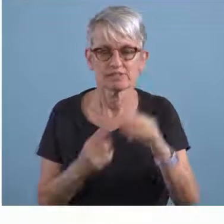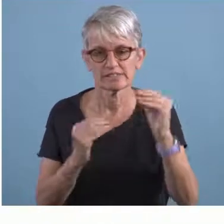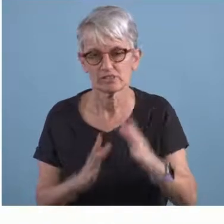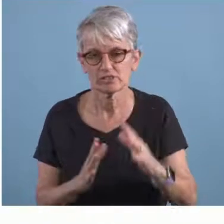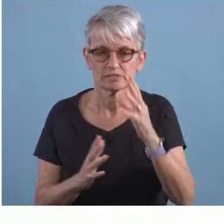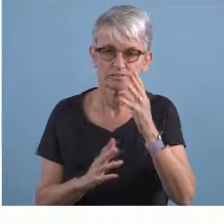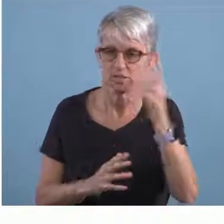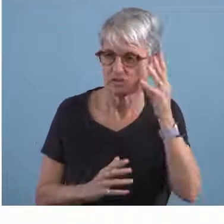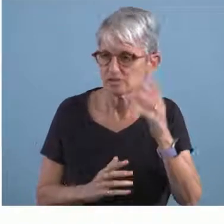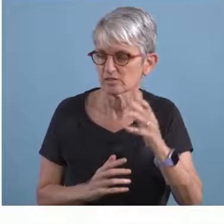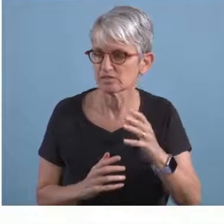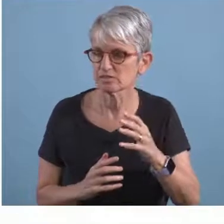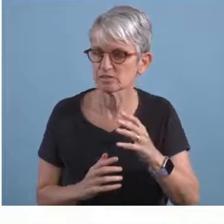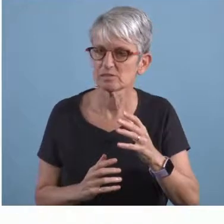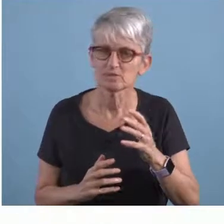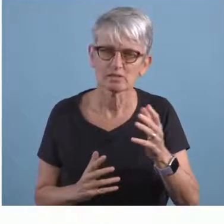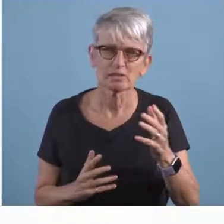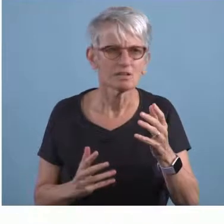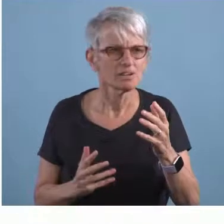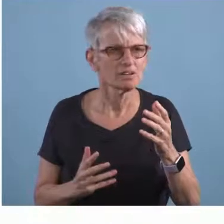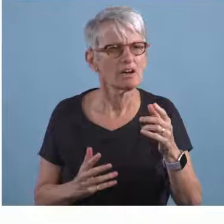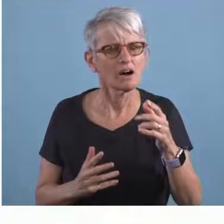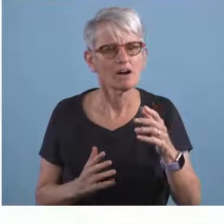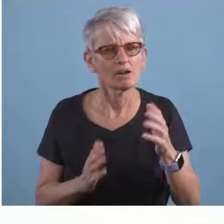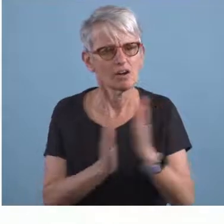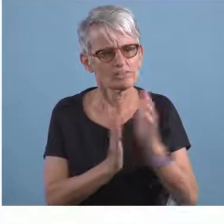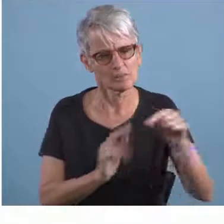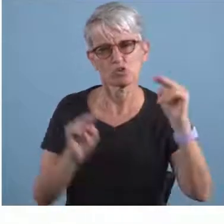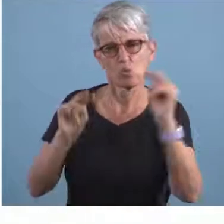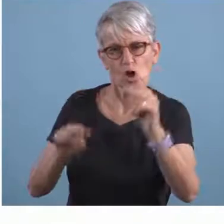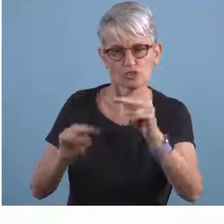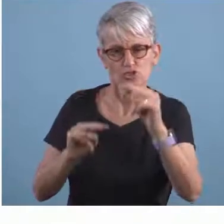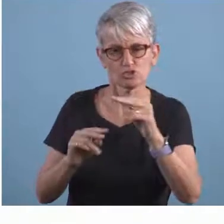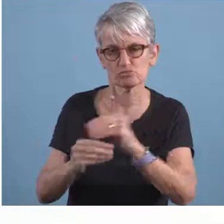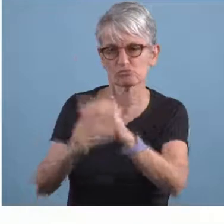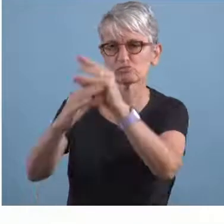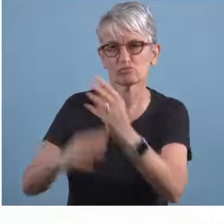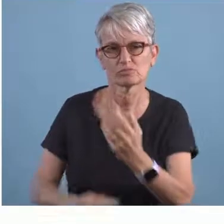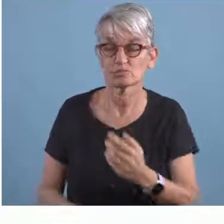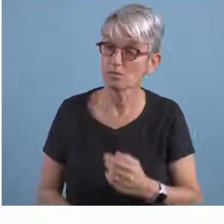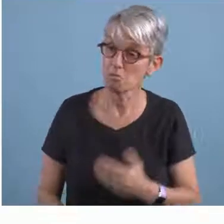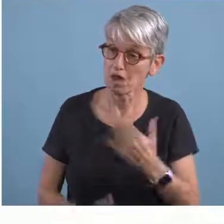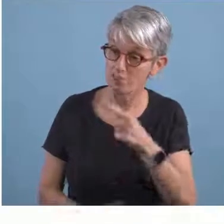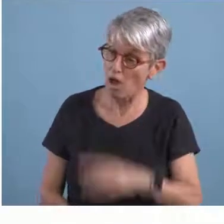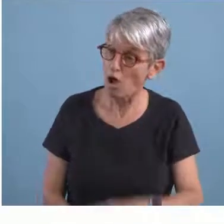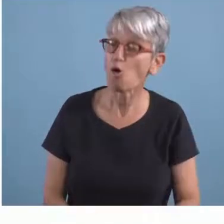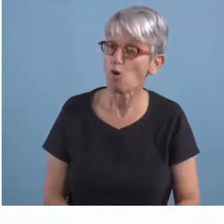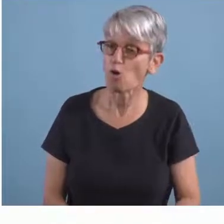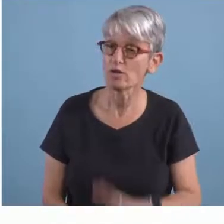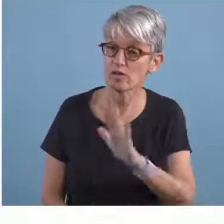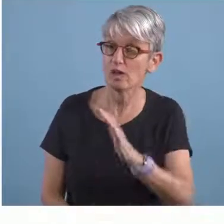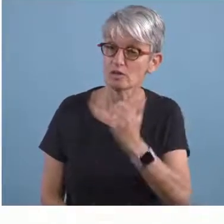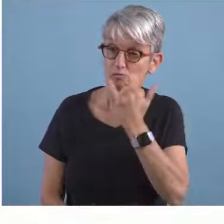parents, how about watching a telepractice session? That might eliminate some preconceived ideas.